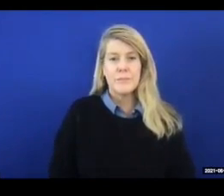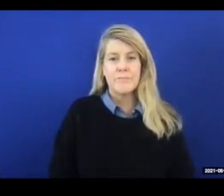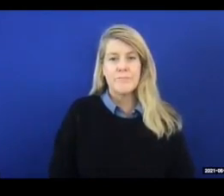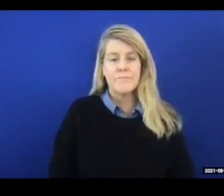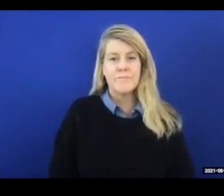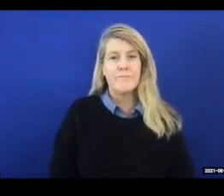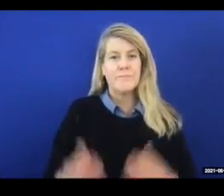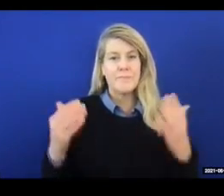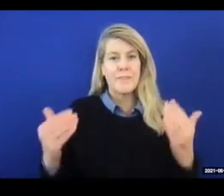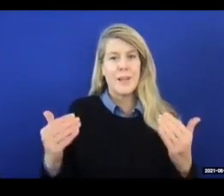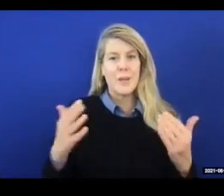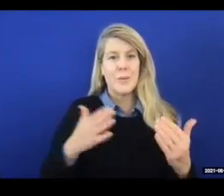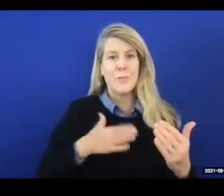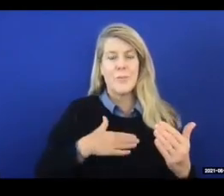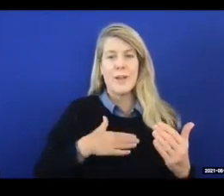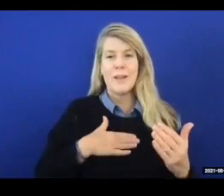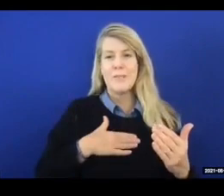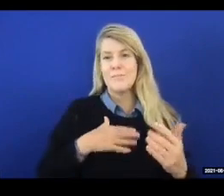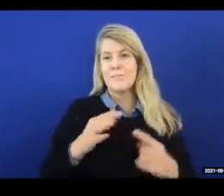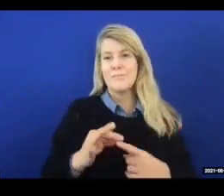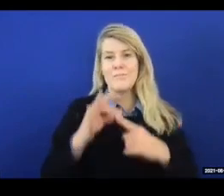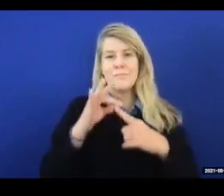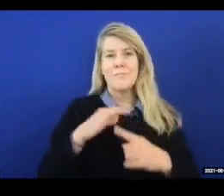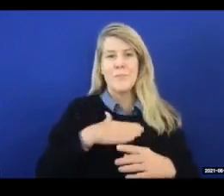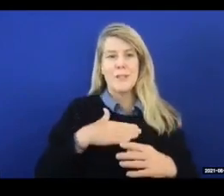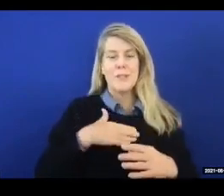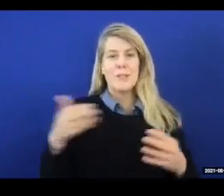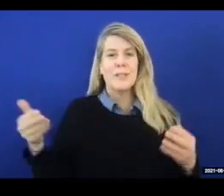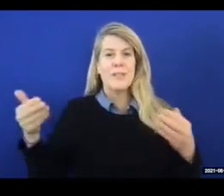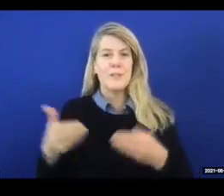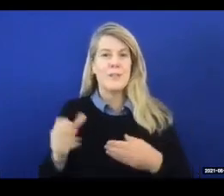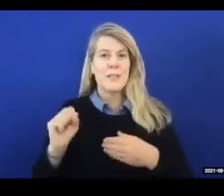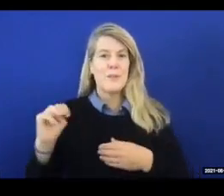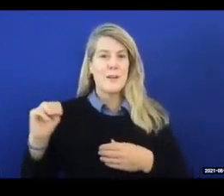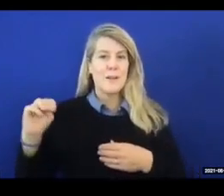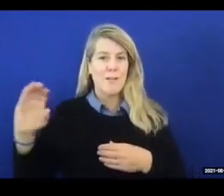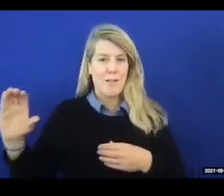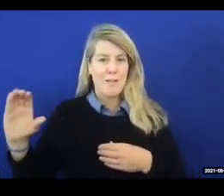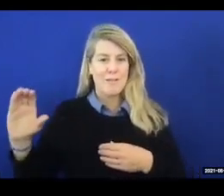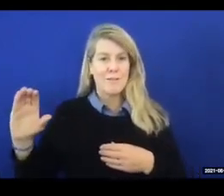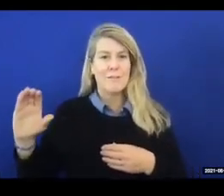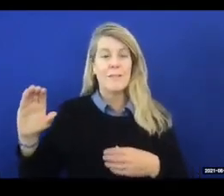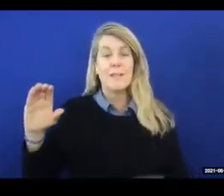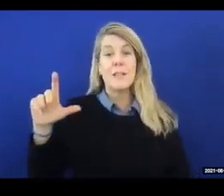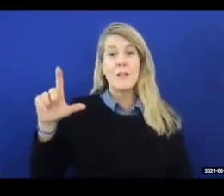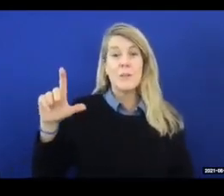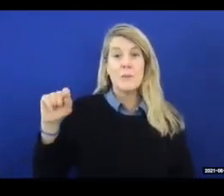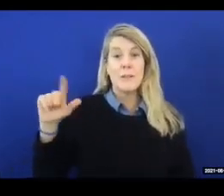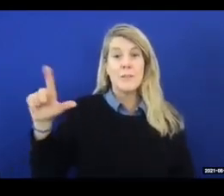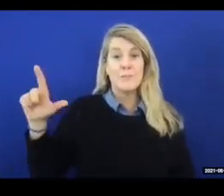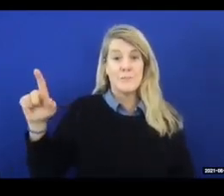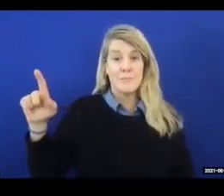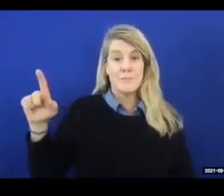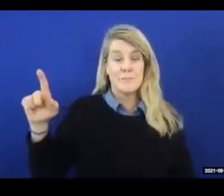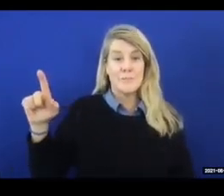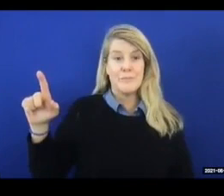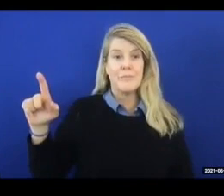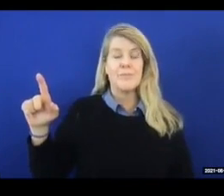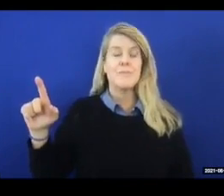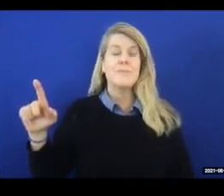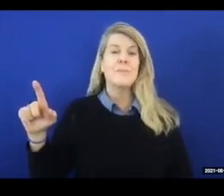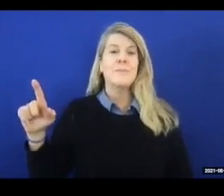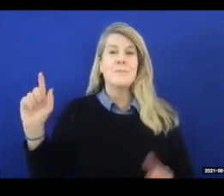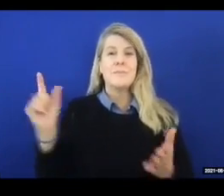It is now my distinct pleasure to introduce Santa Monica College's 2021 commencement